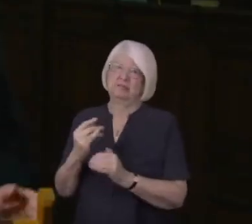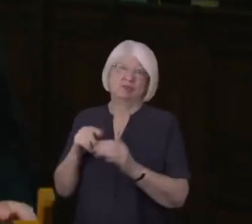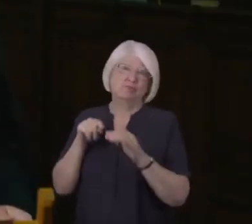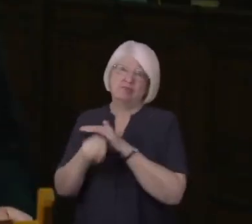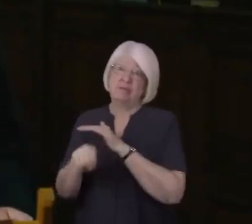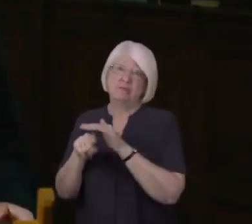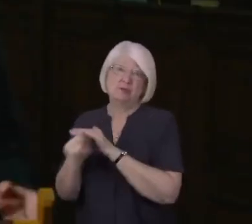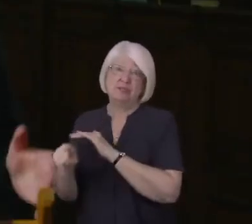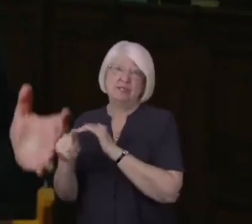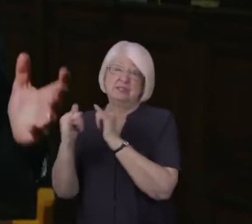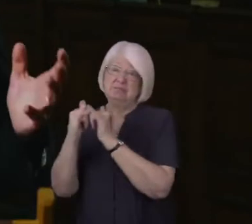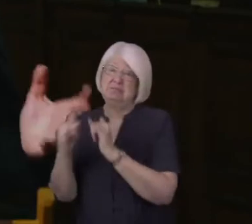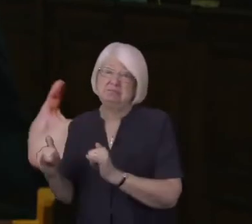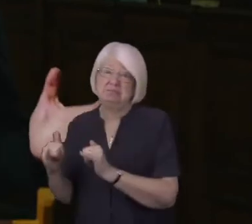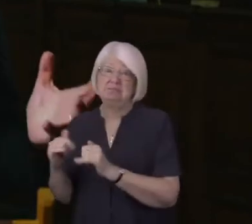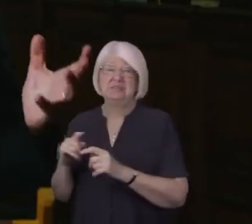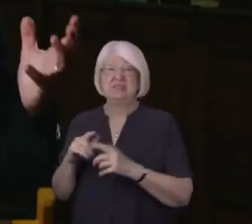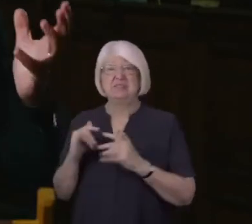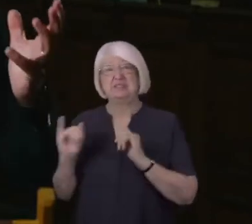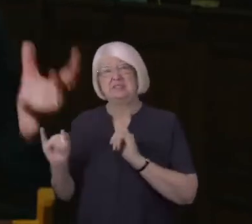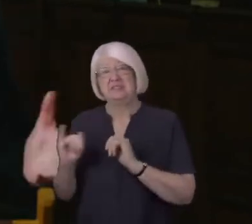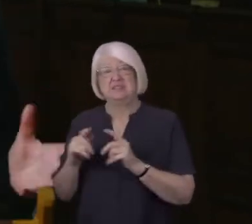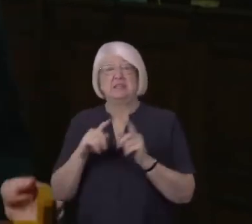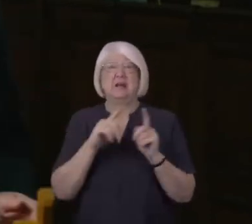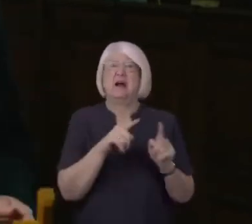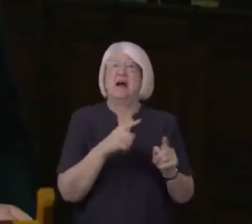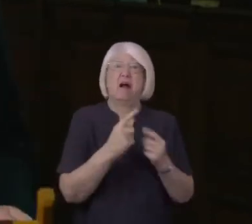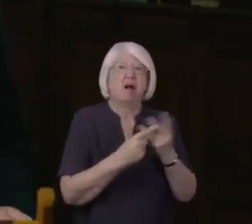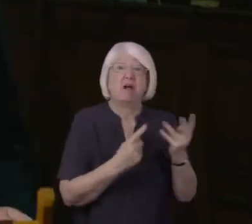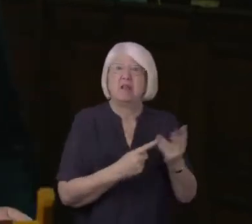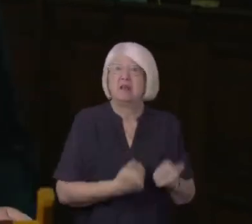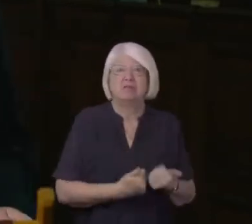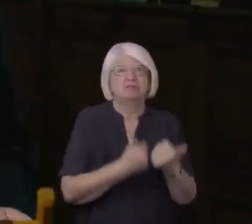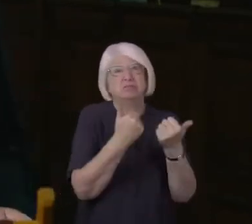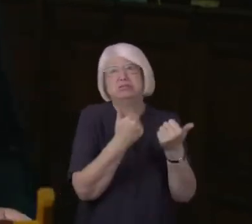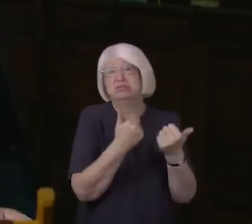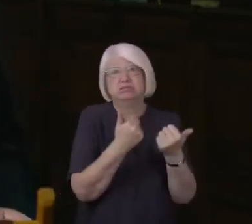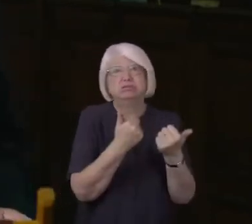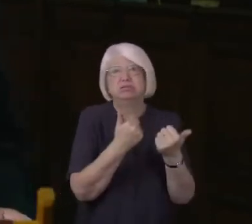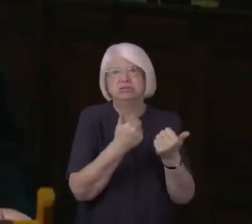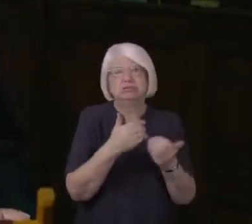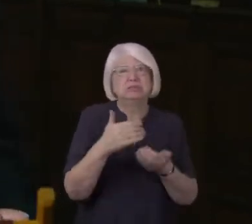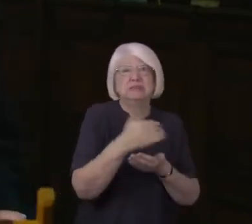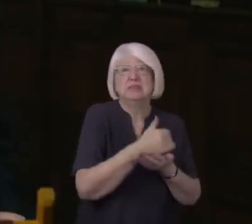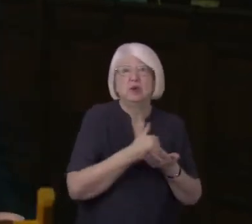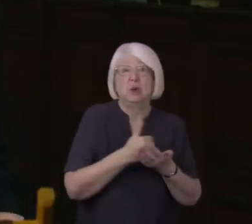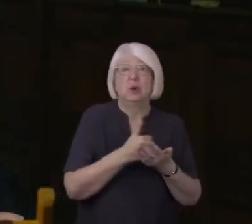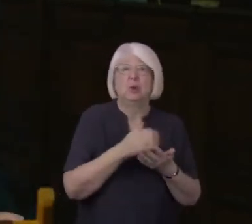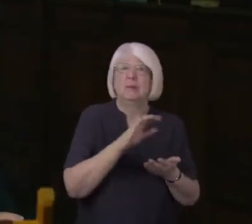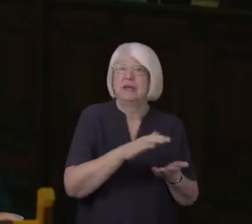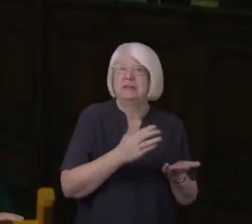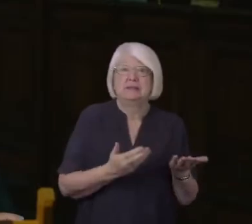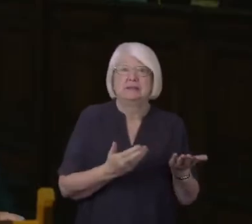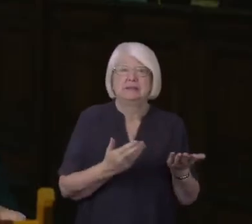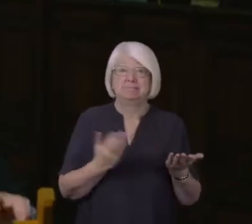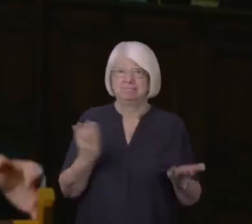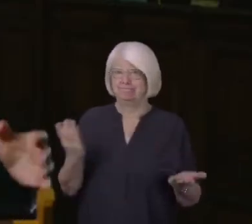and war, and others in lovely, secure places of warmth and comfort and love.